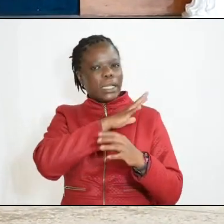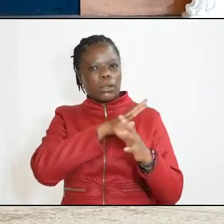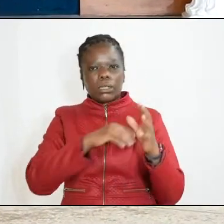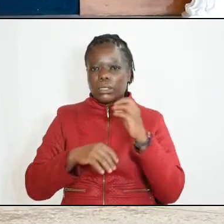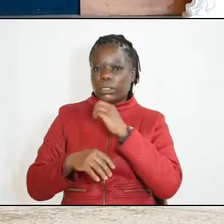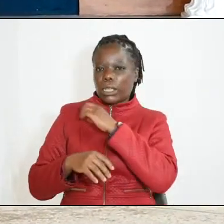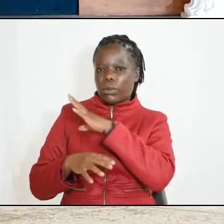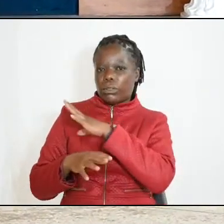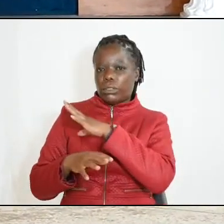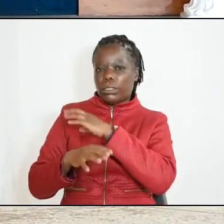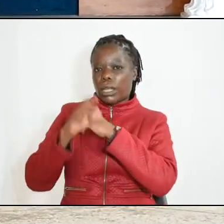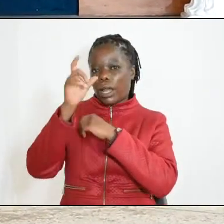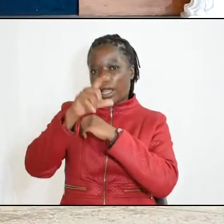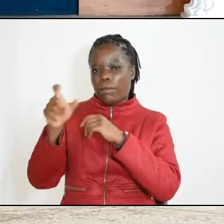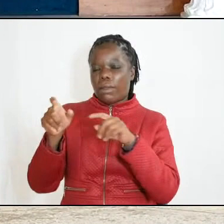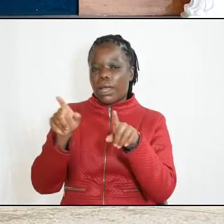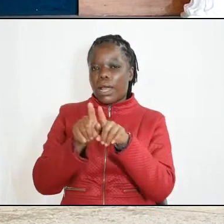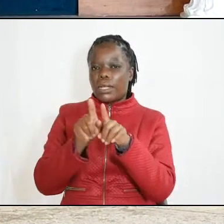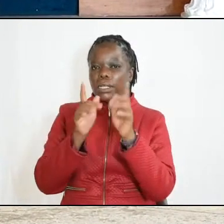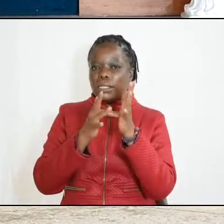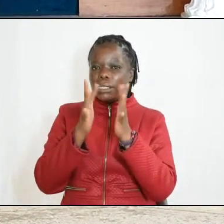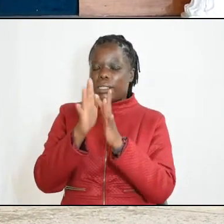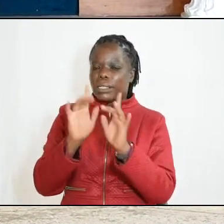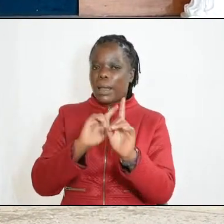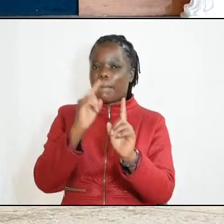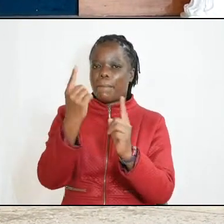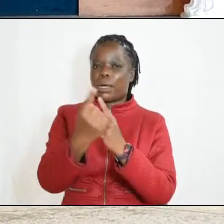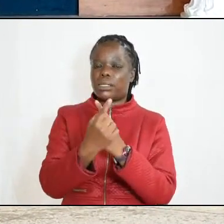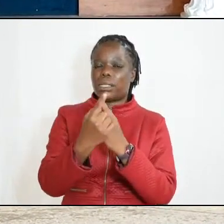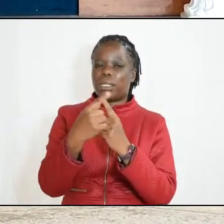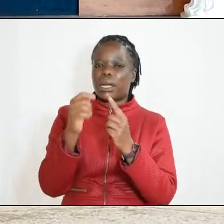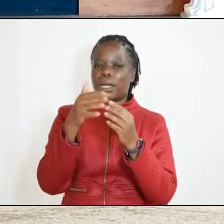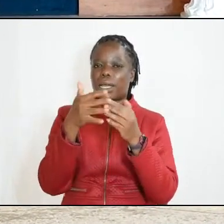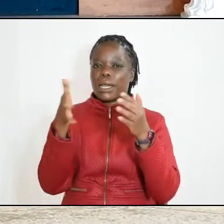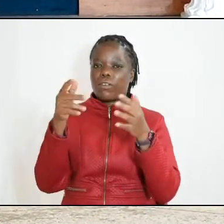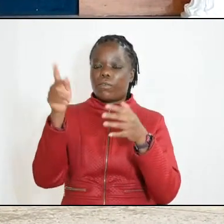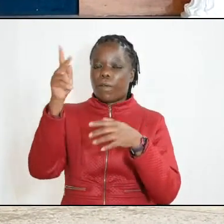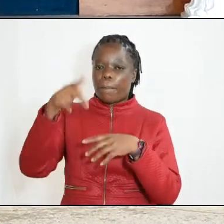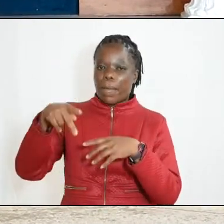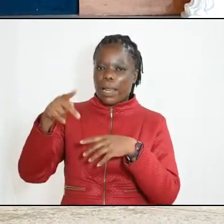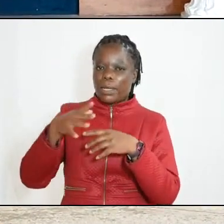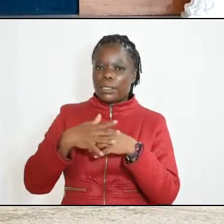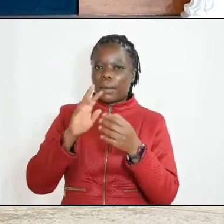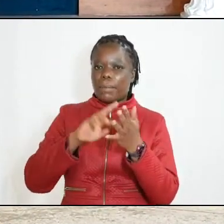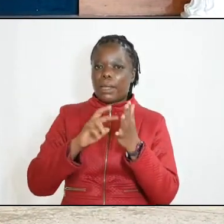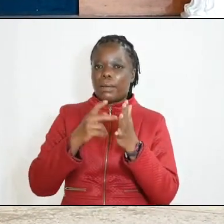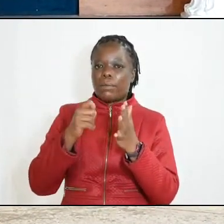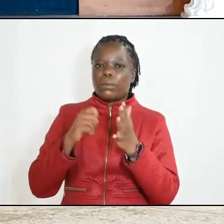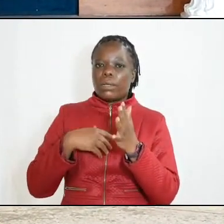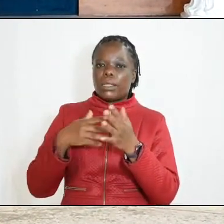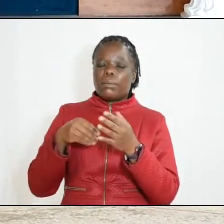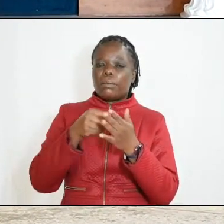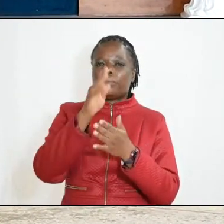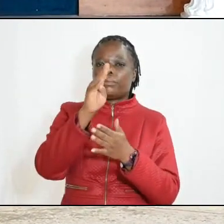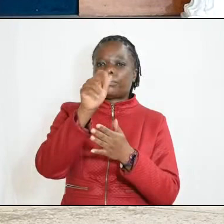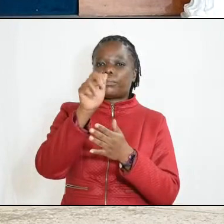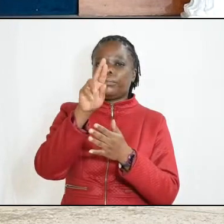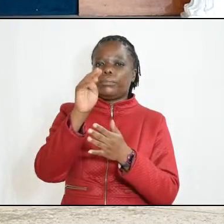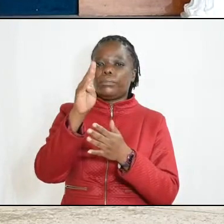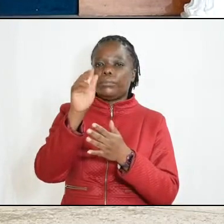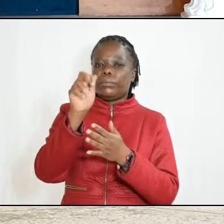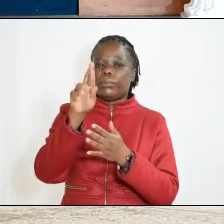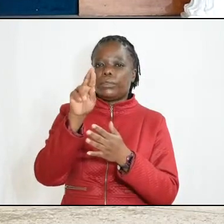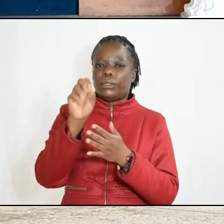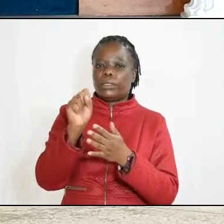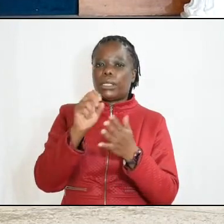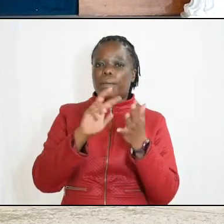of the crowd. As Jesus passed the gate of Pilate's court, the heavy cross prepared for Barnabas was laid upon his bruised